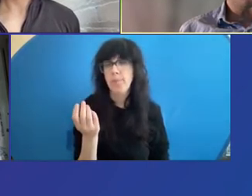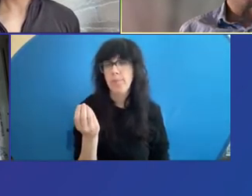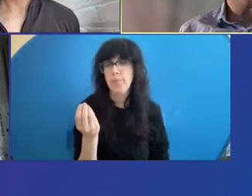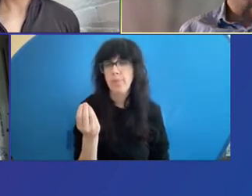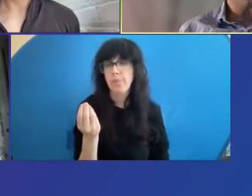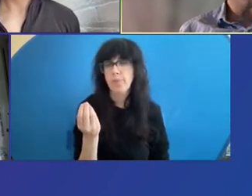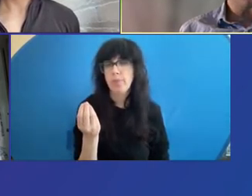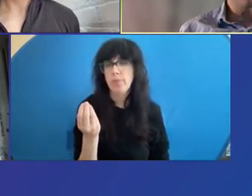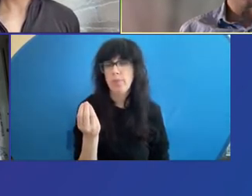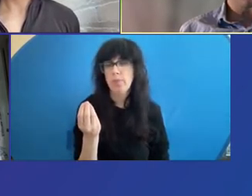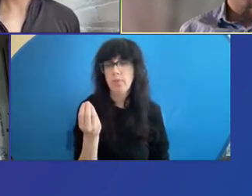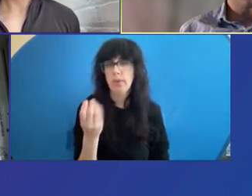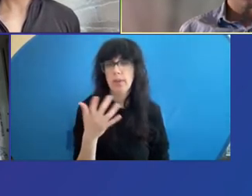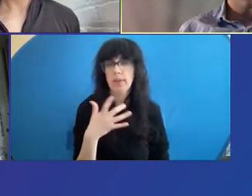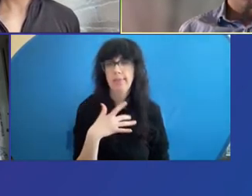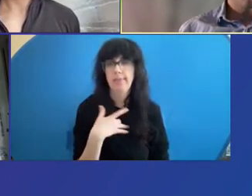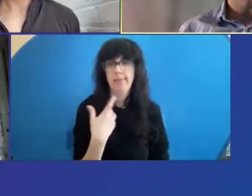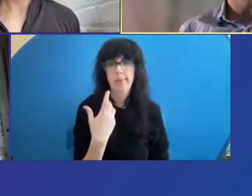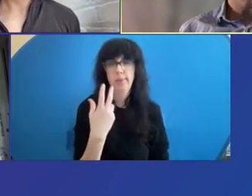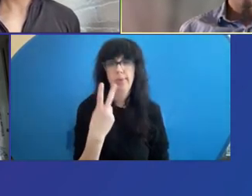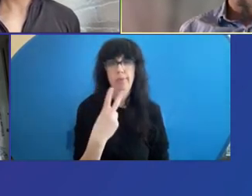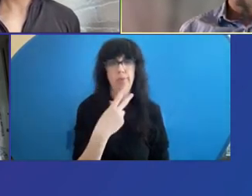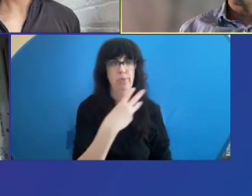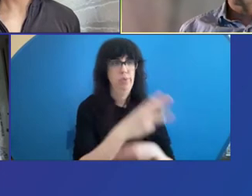in two worlds.